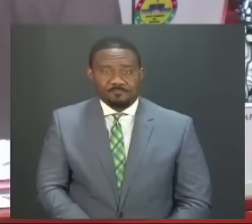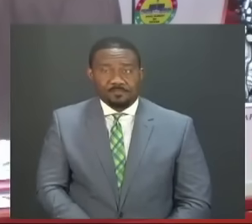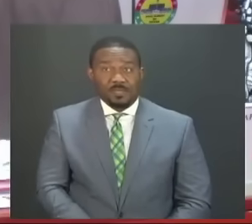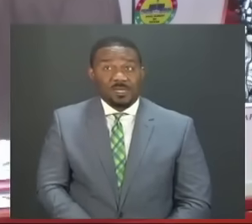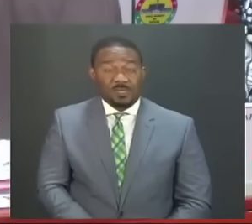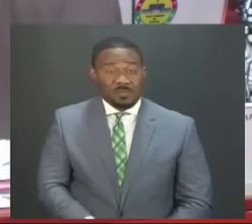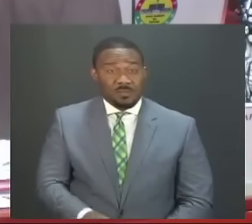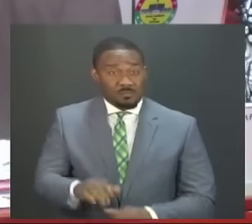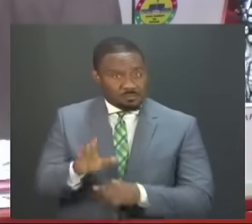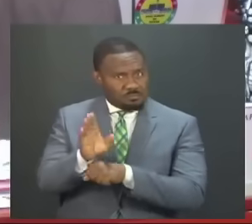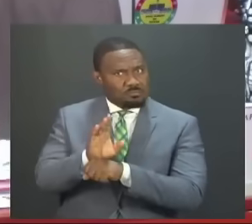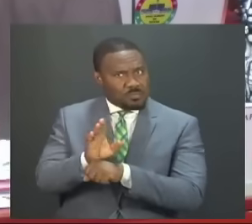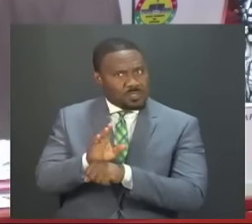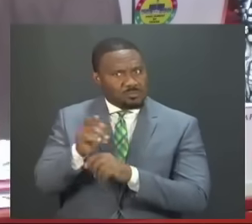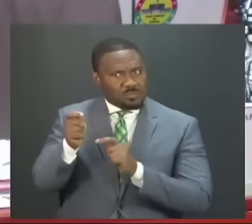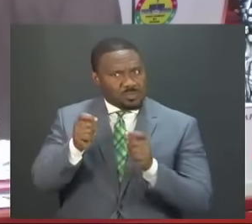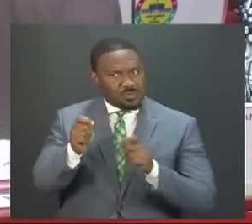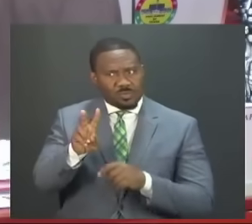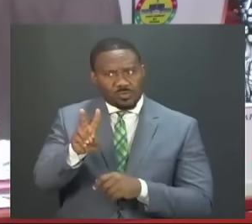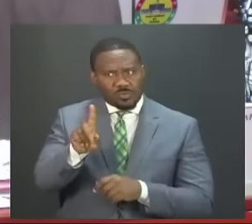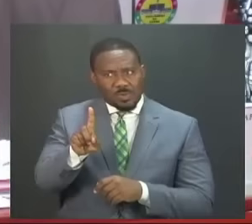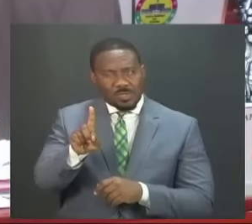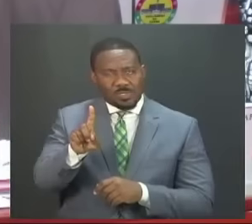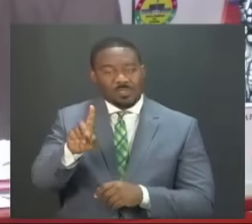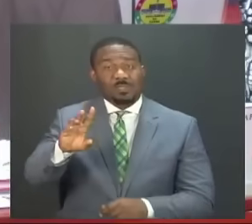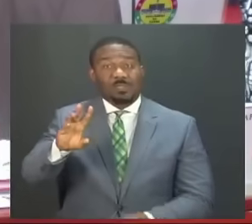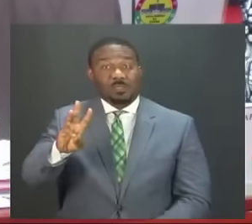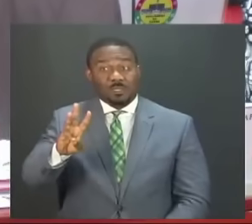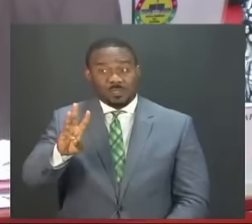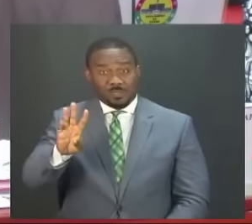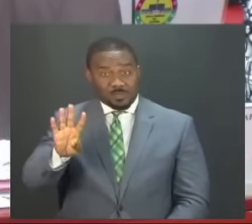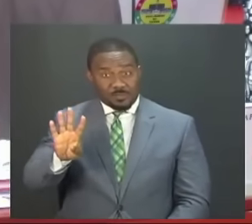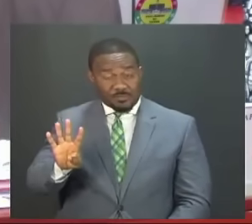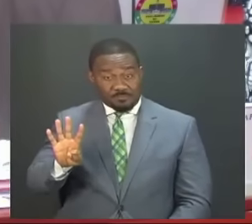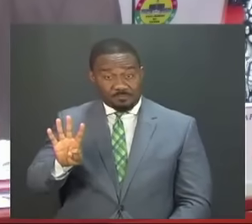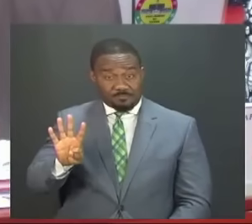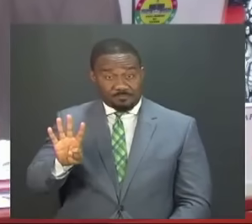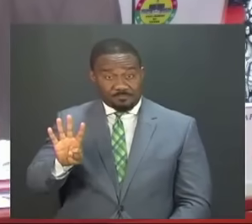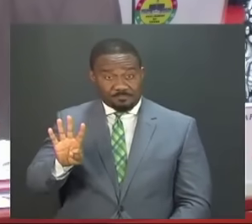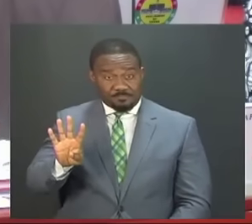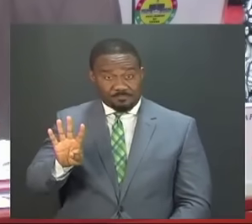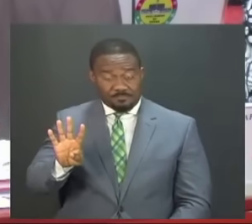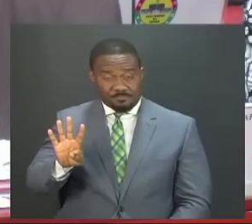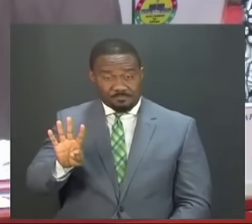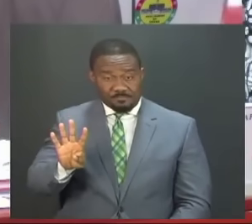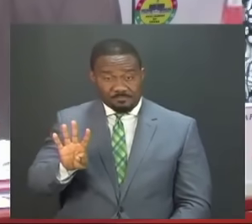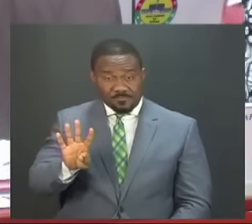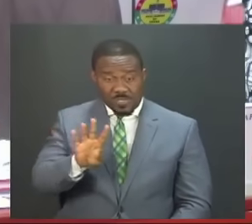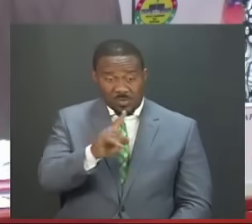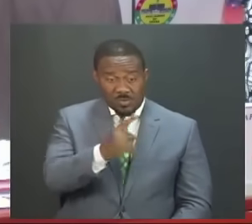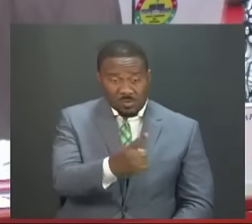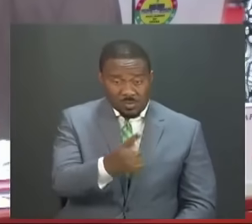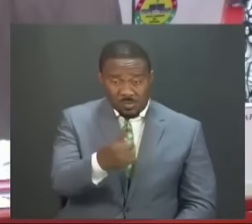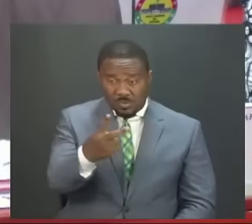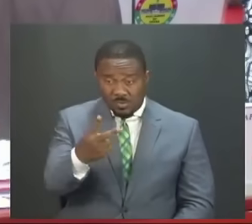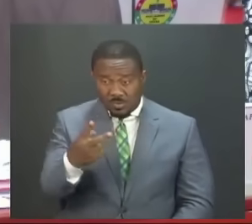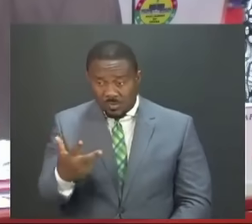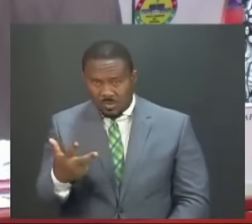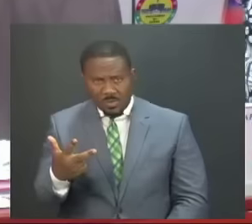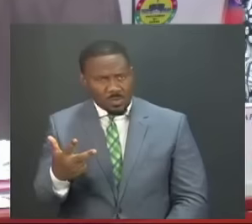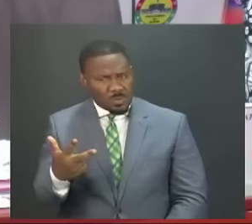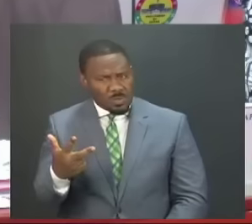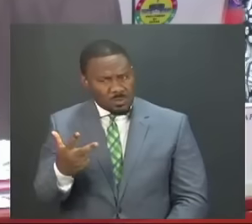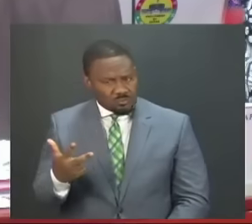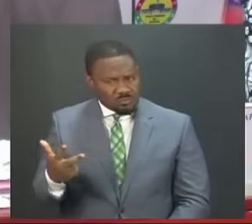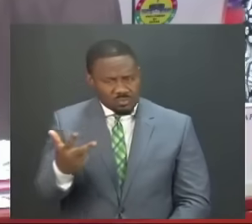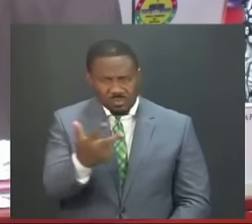House, guided by Order 2164. Mr. Speaker, none of these expressly contemplate